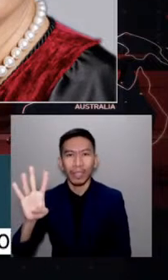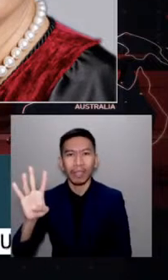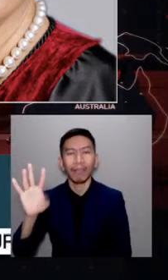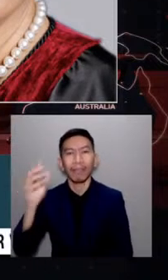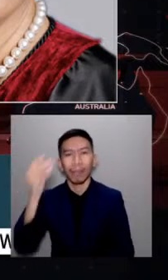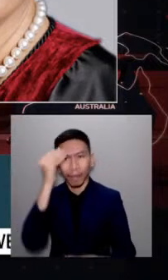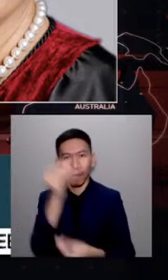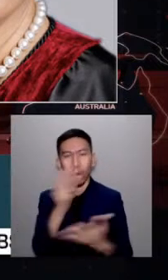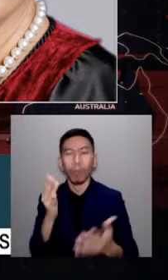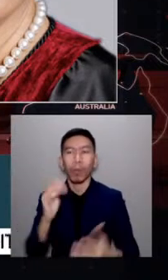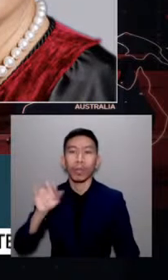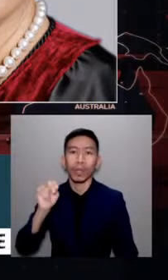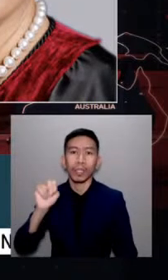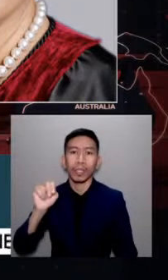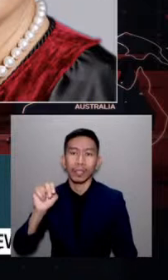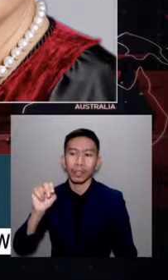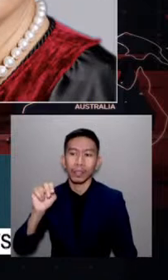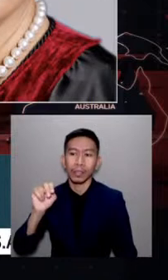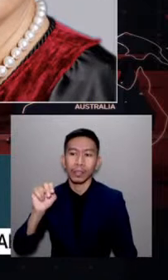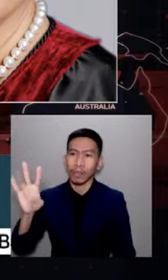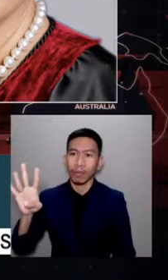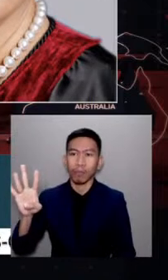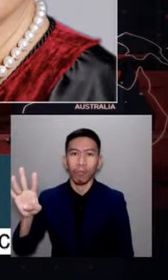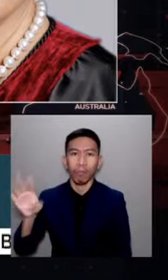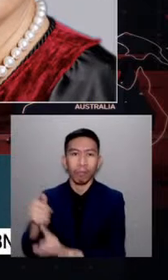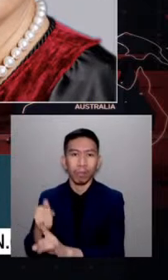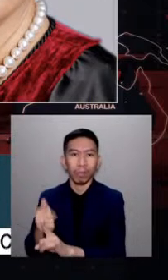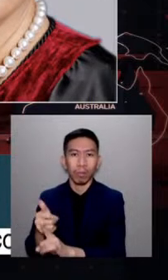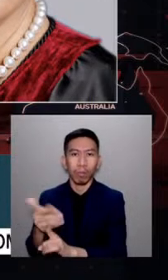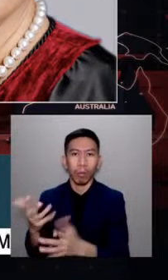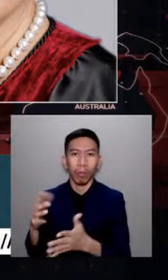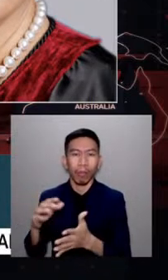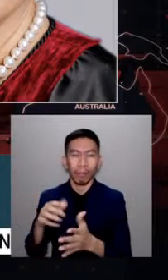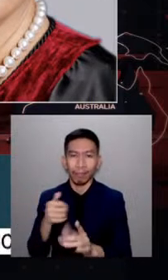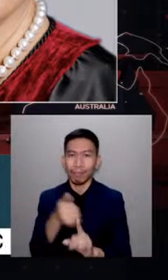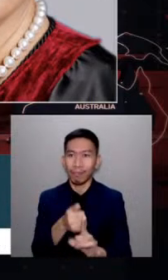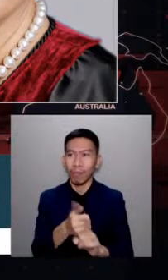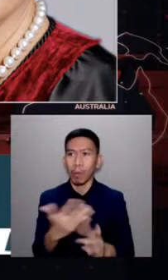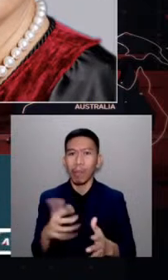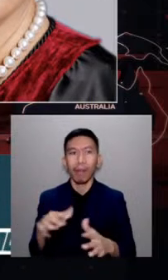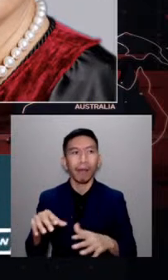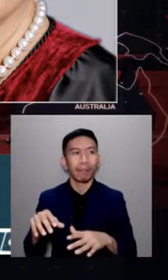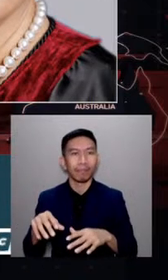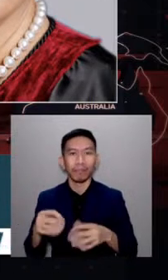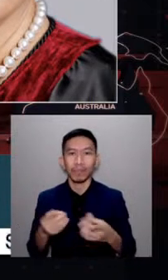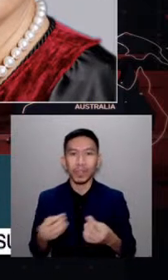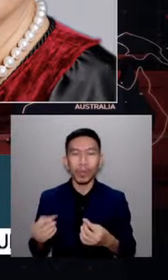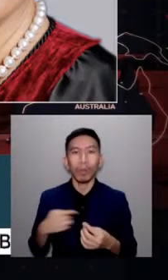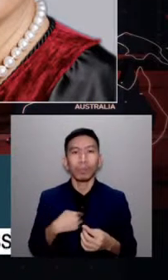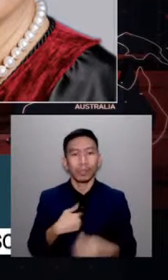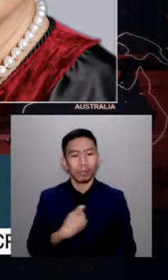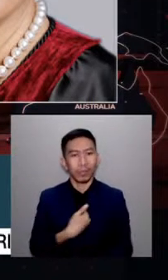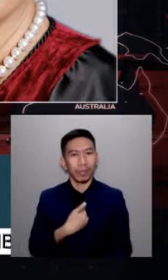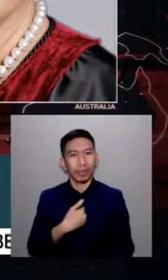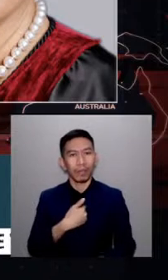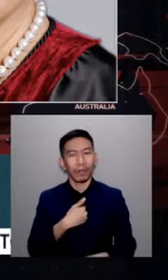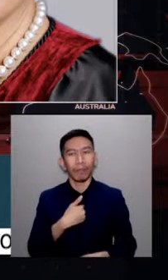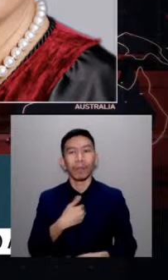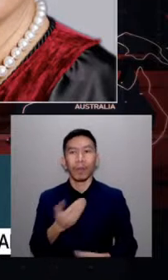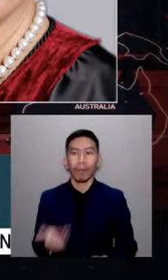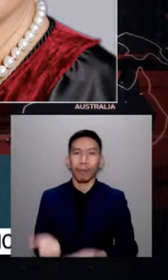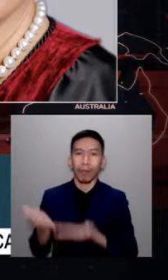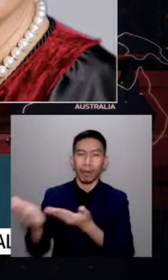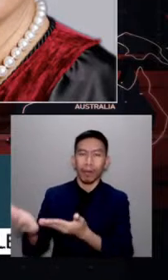hindi niya nilabas. Ako, nilabas ko yung voto ko in a separate opinion. The separate opinion is a